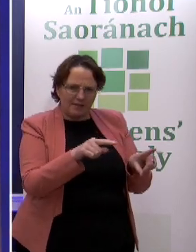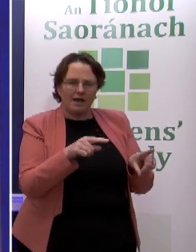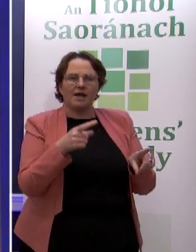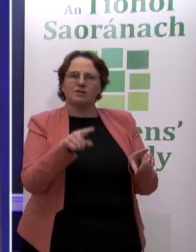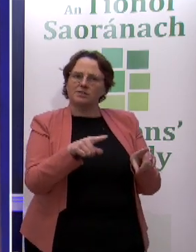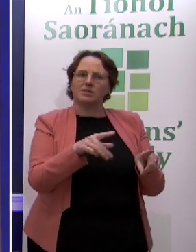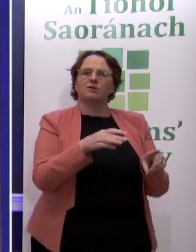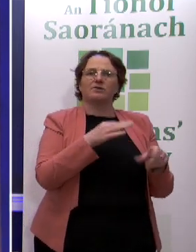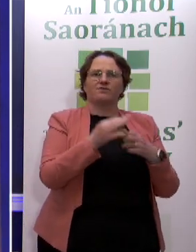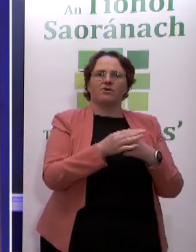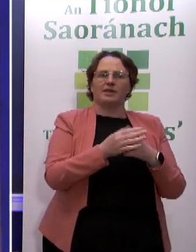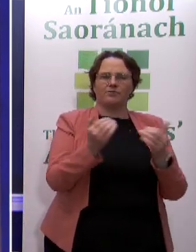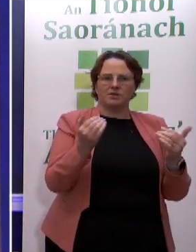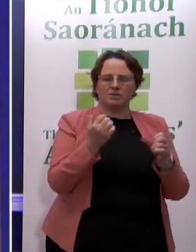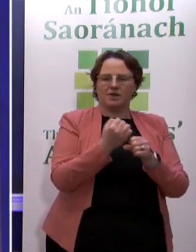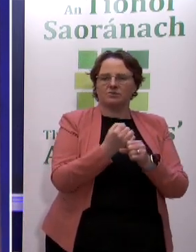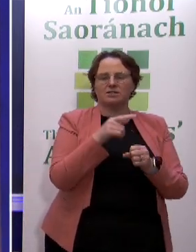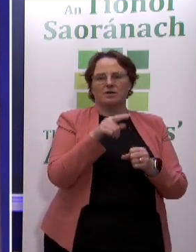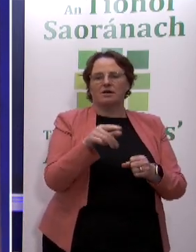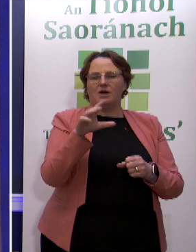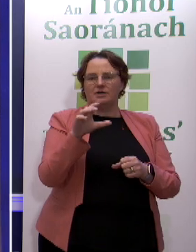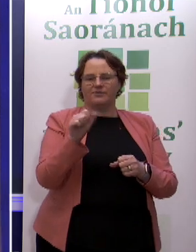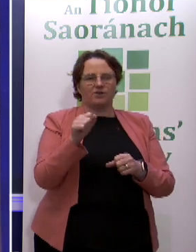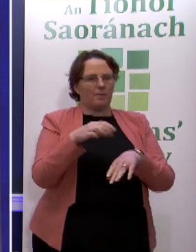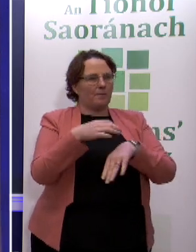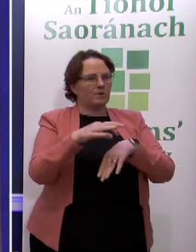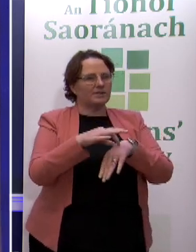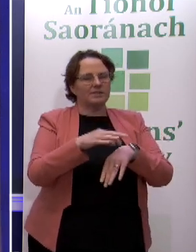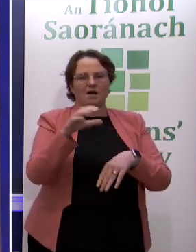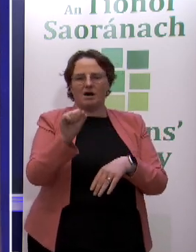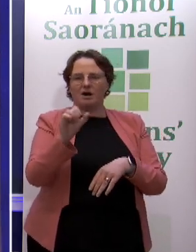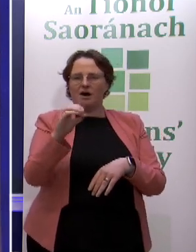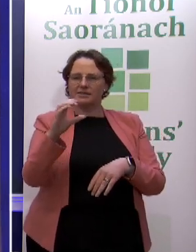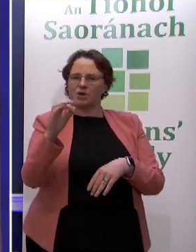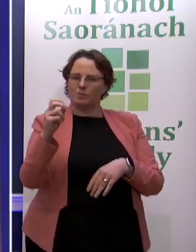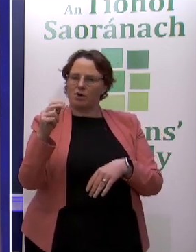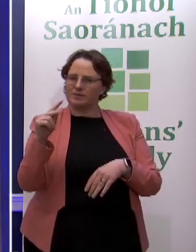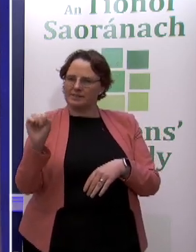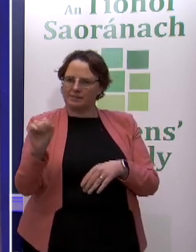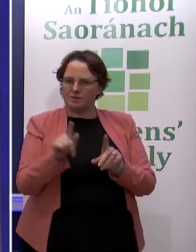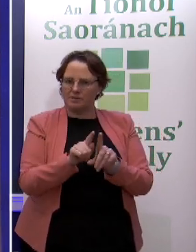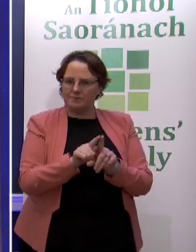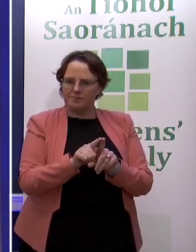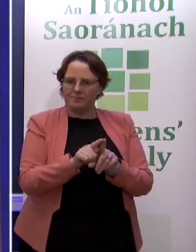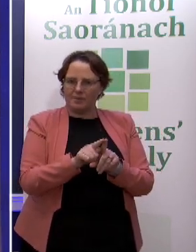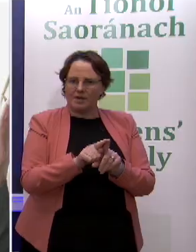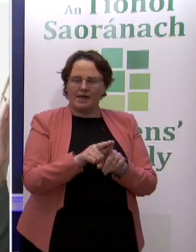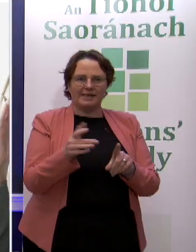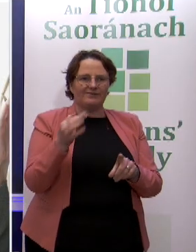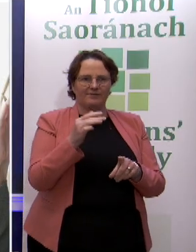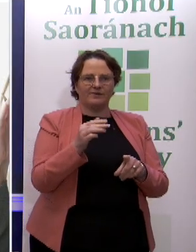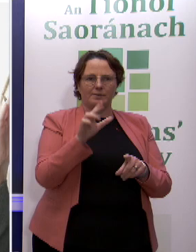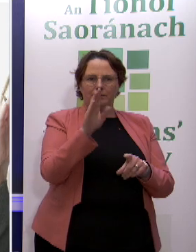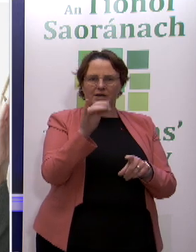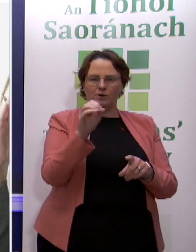osteoporosis. And the absence of nature has a negative impact on our mental well-being and our mental health.